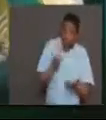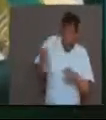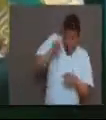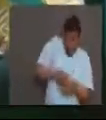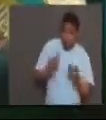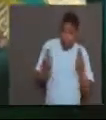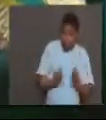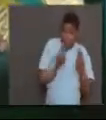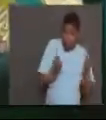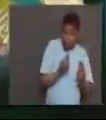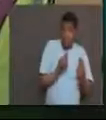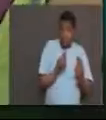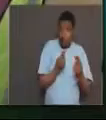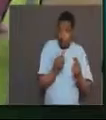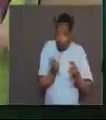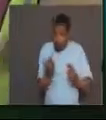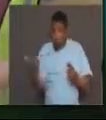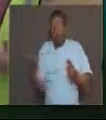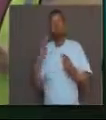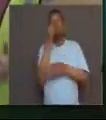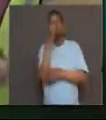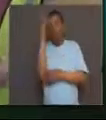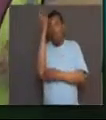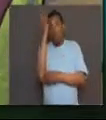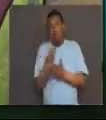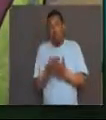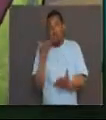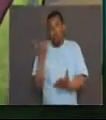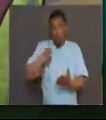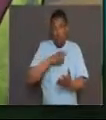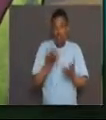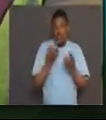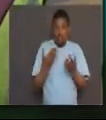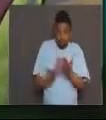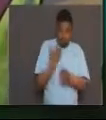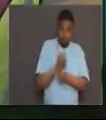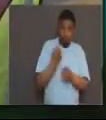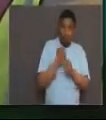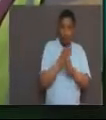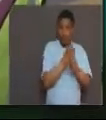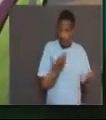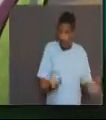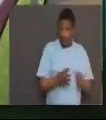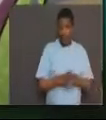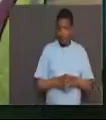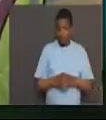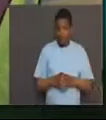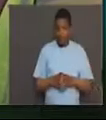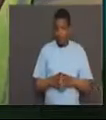reuse, the fewer natural resources we will need to take from our environment.